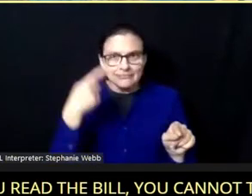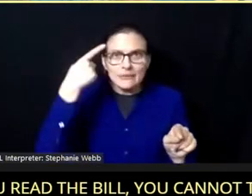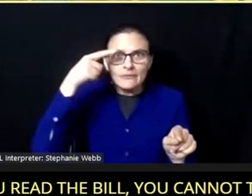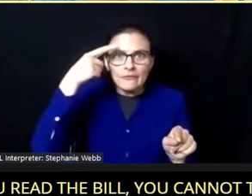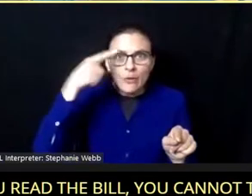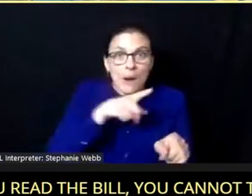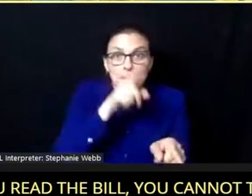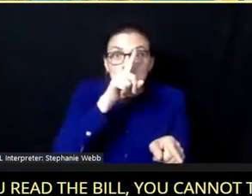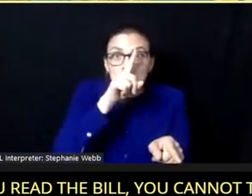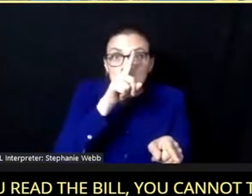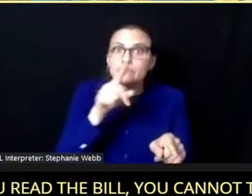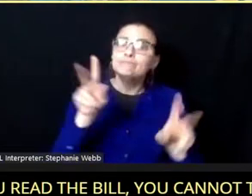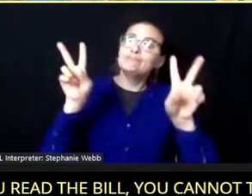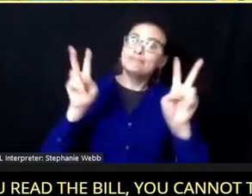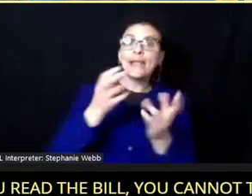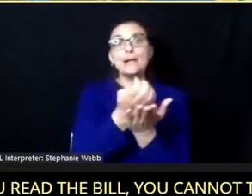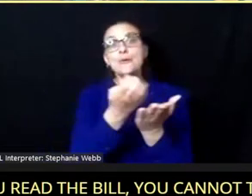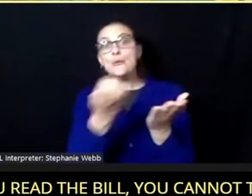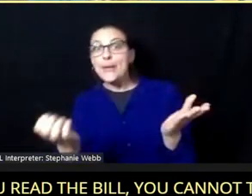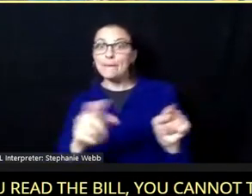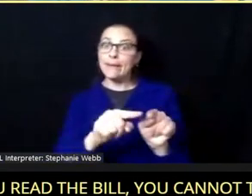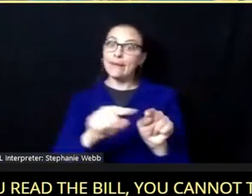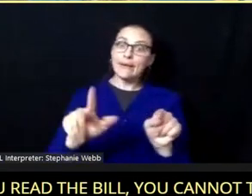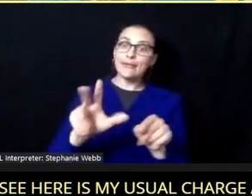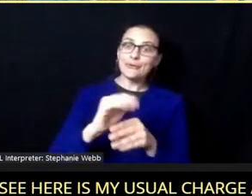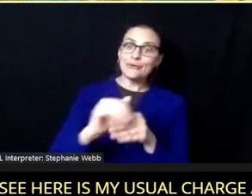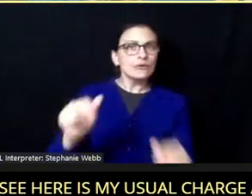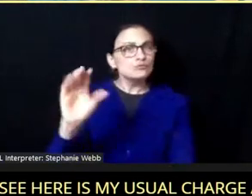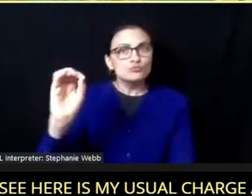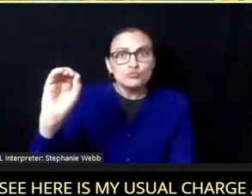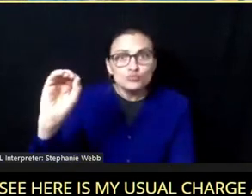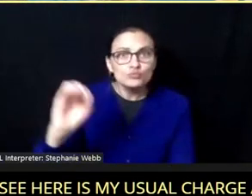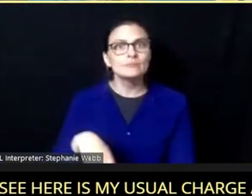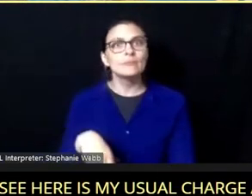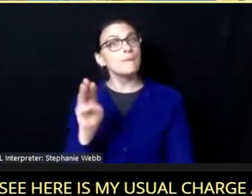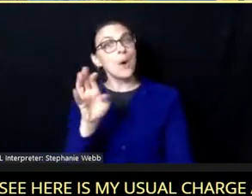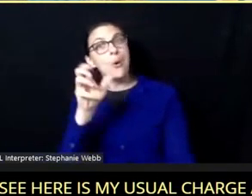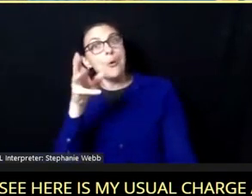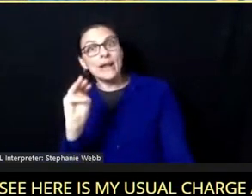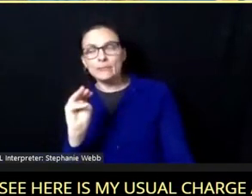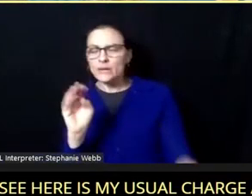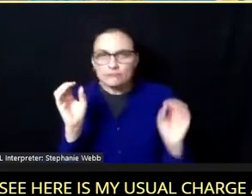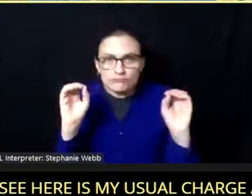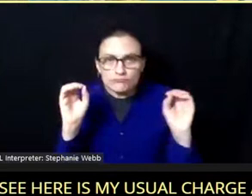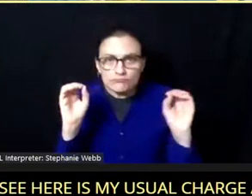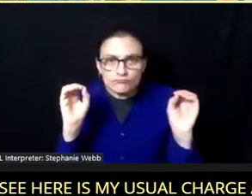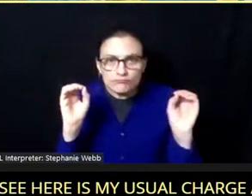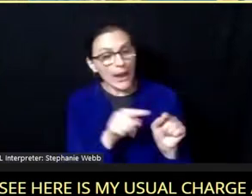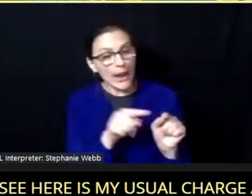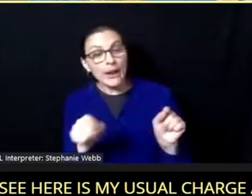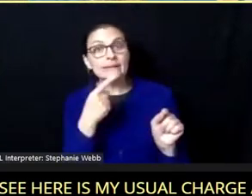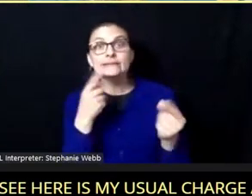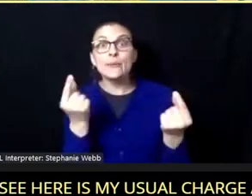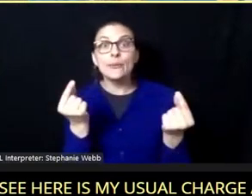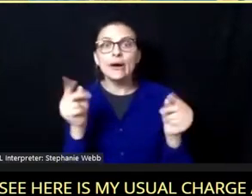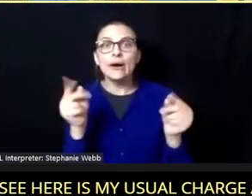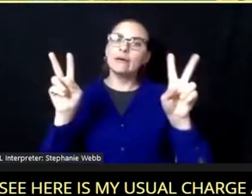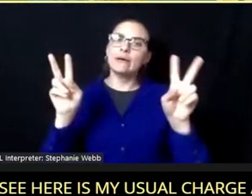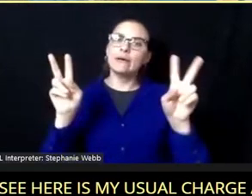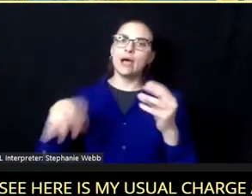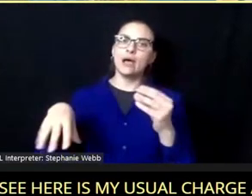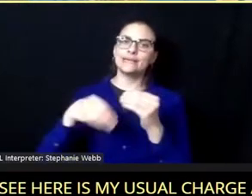It didn't tell me at all. It's just additional fee. And, you know, I think that kind